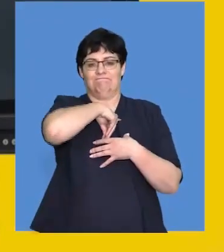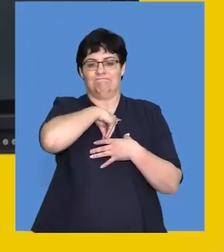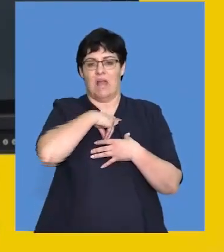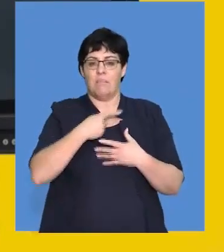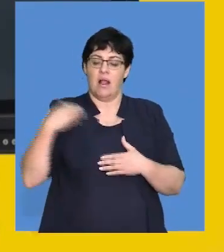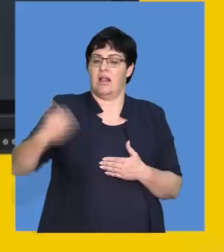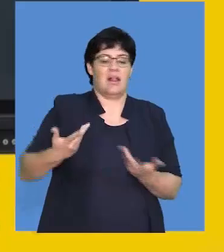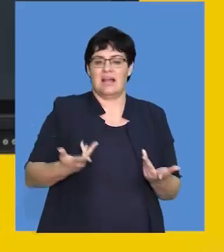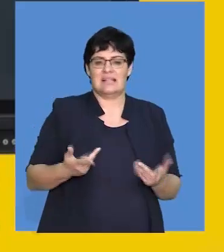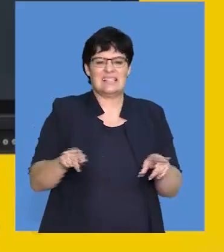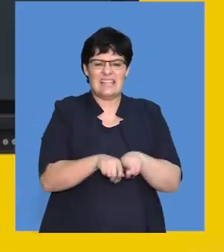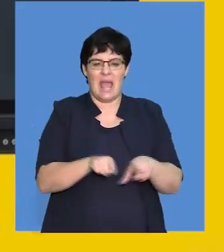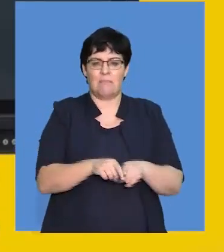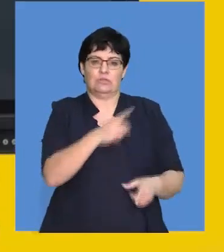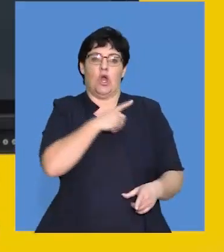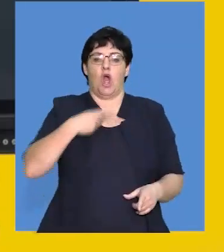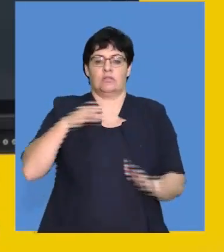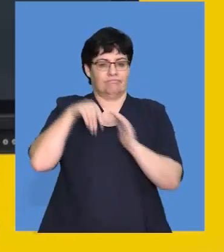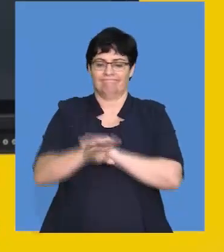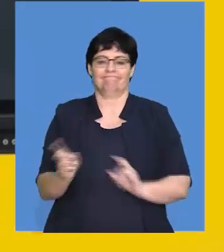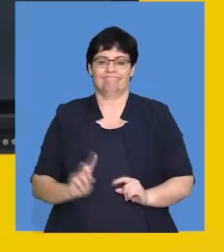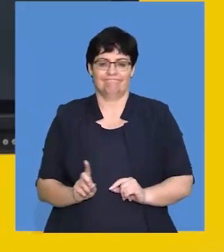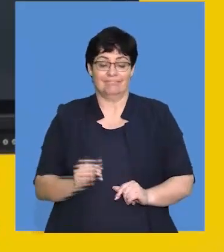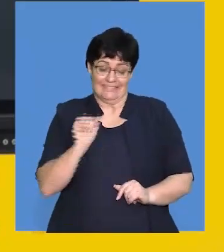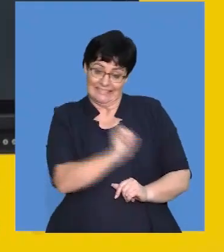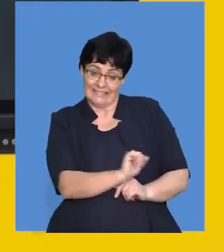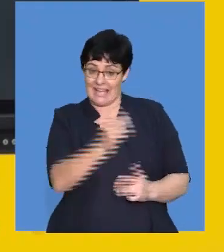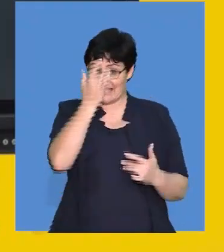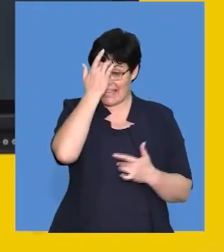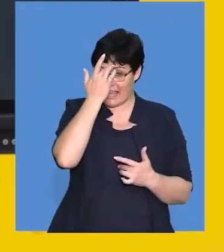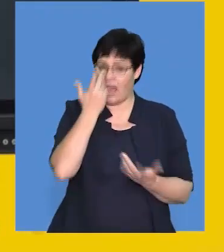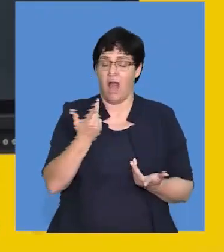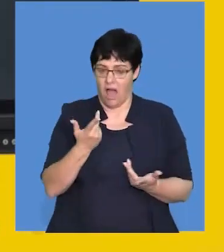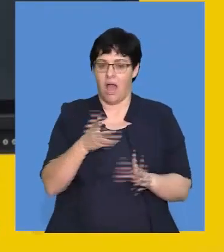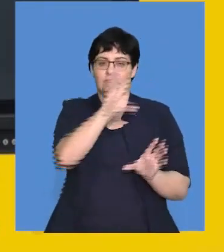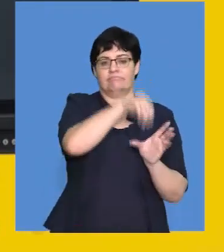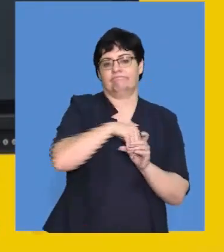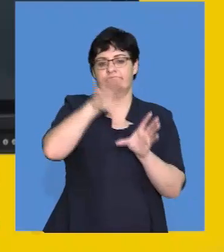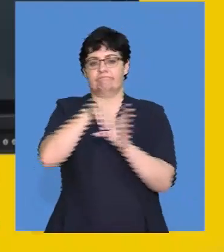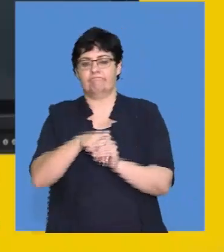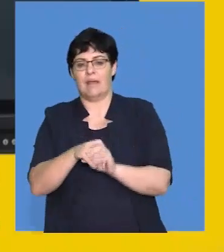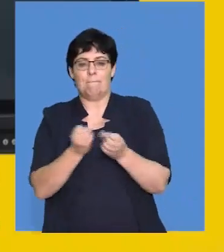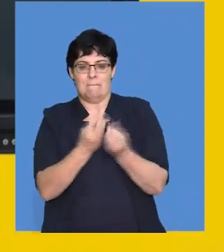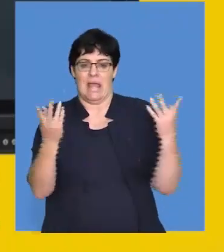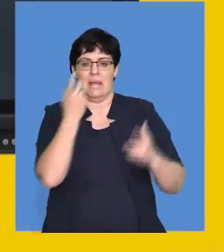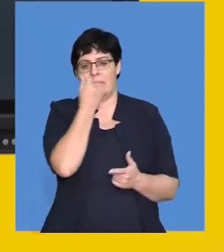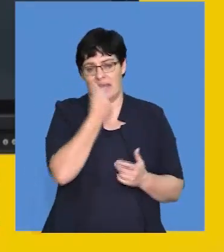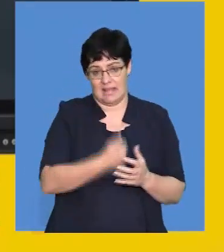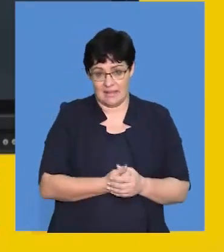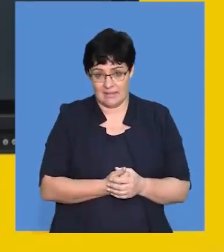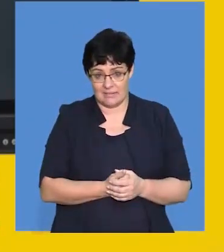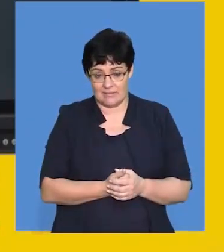regular, like those people who need doctors. Her sickness is of being involved with too